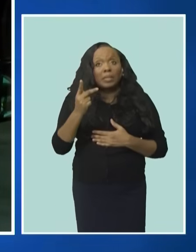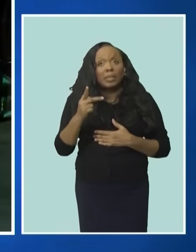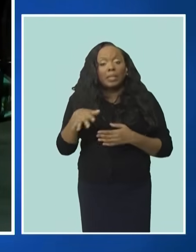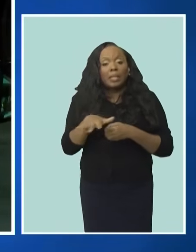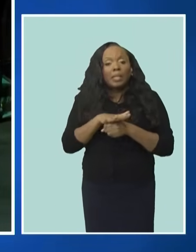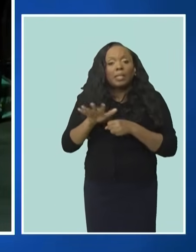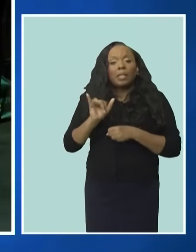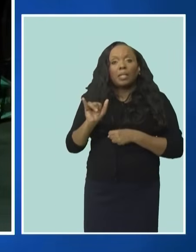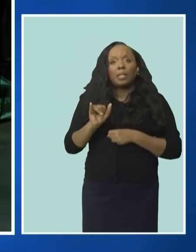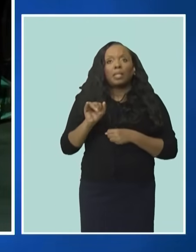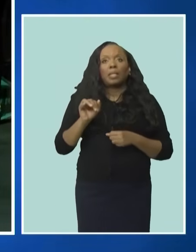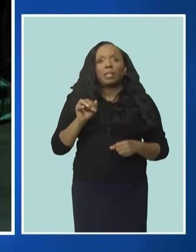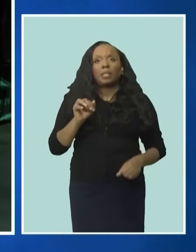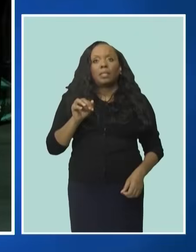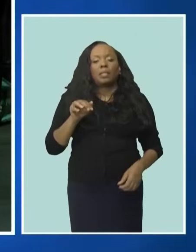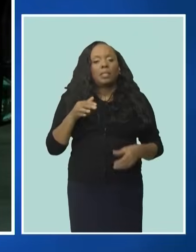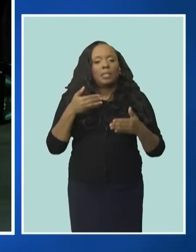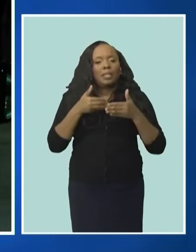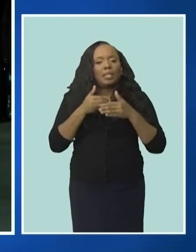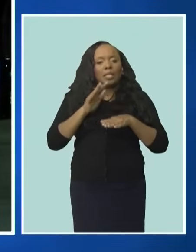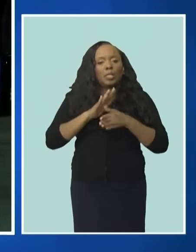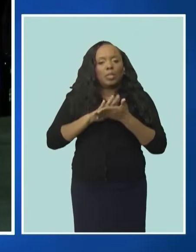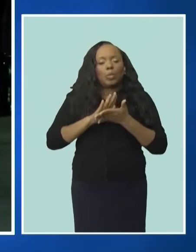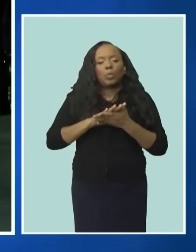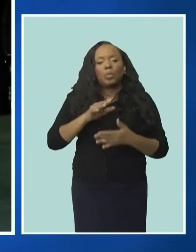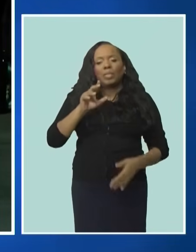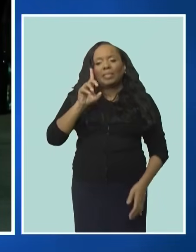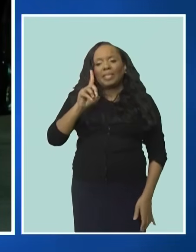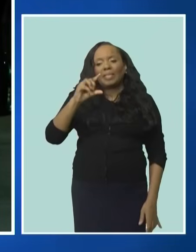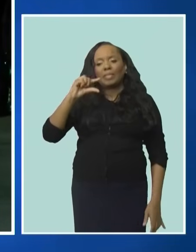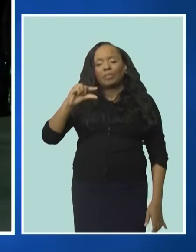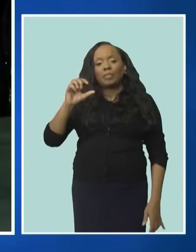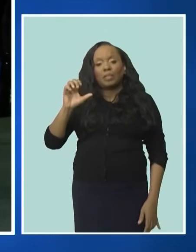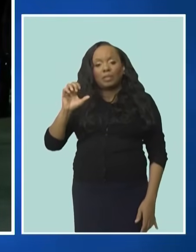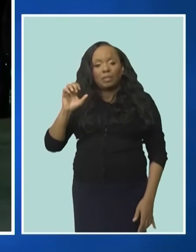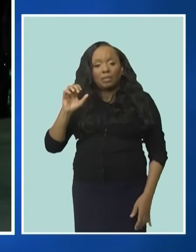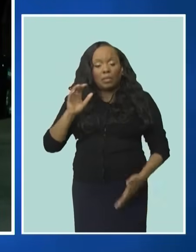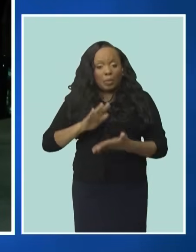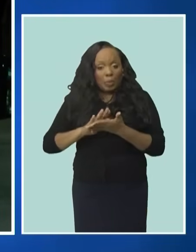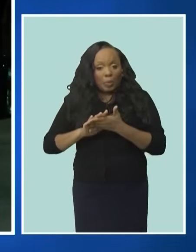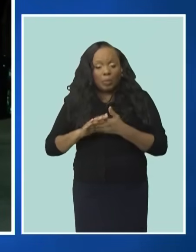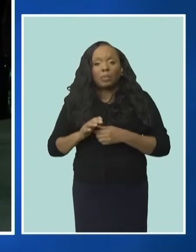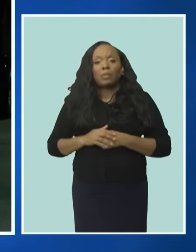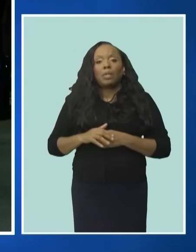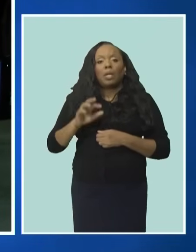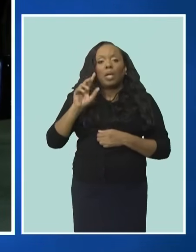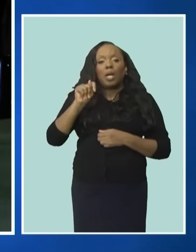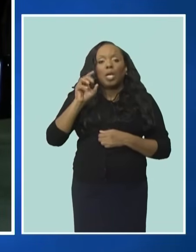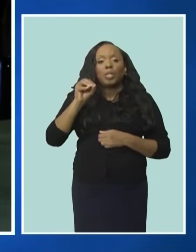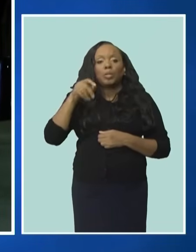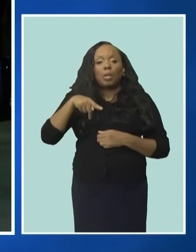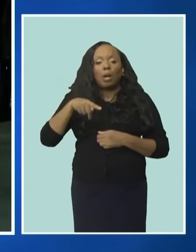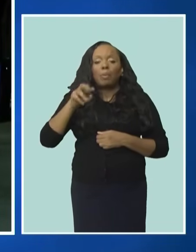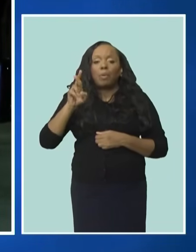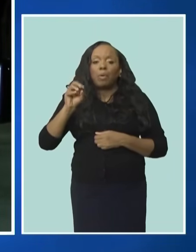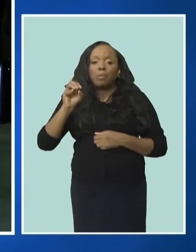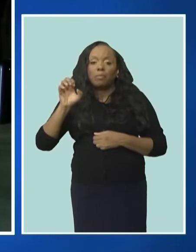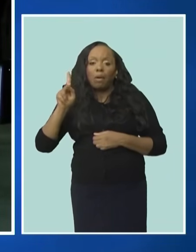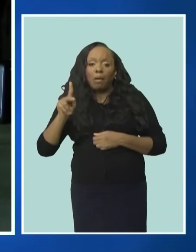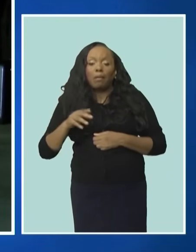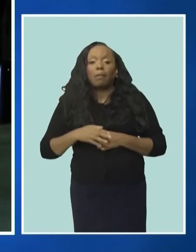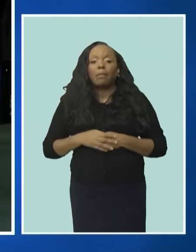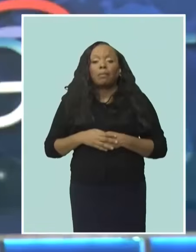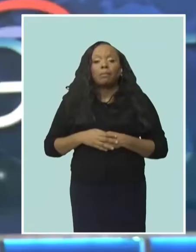the Coymond, Dayton area. You would have seen the Top Rock roundabout area also being done, as well as the Wildy